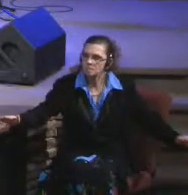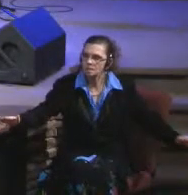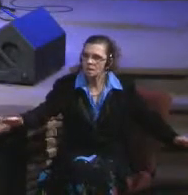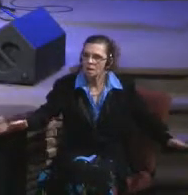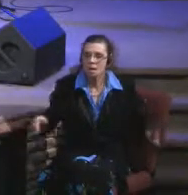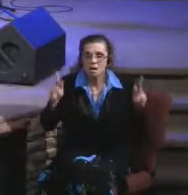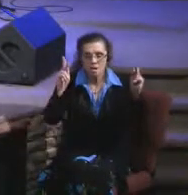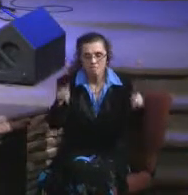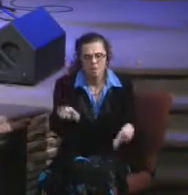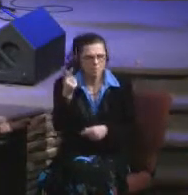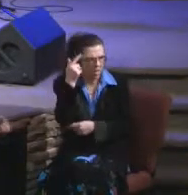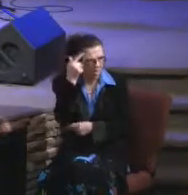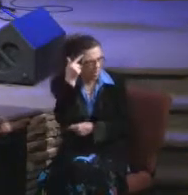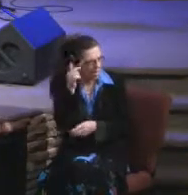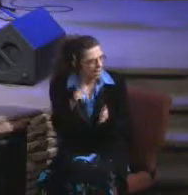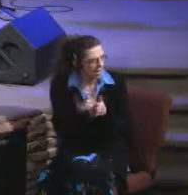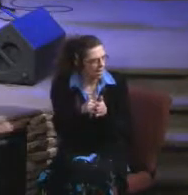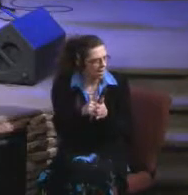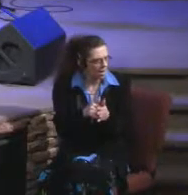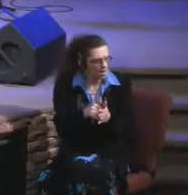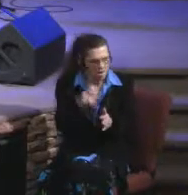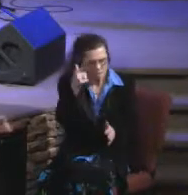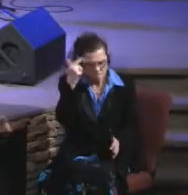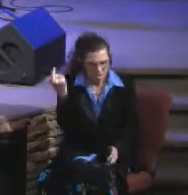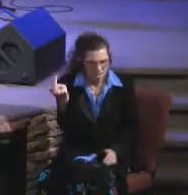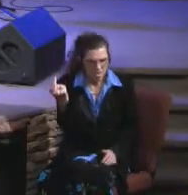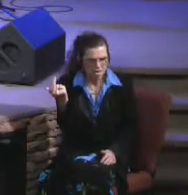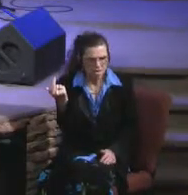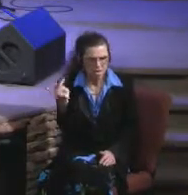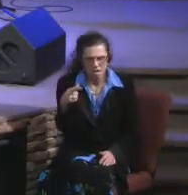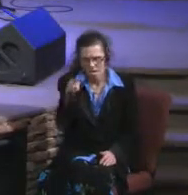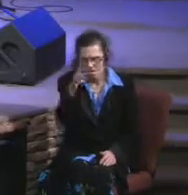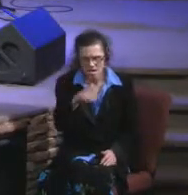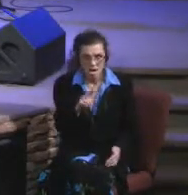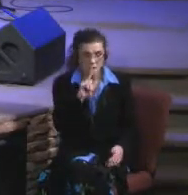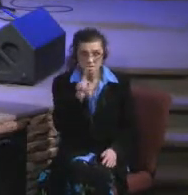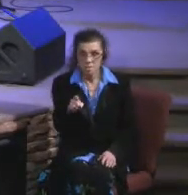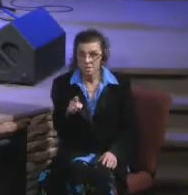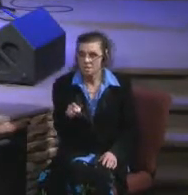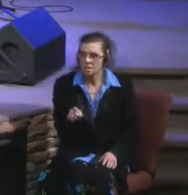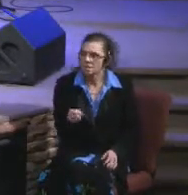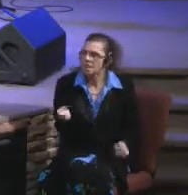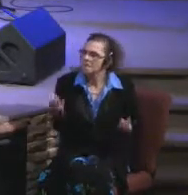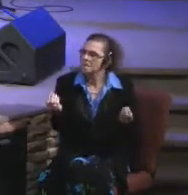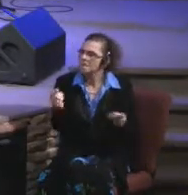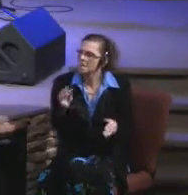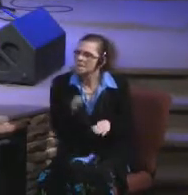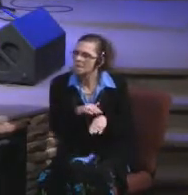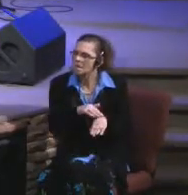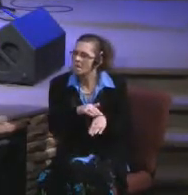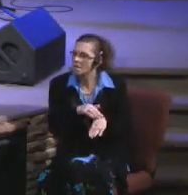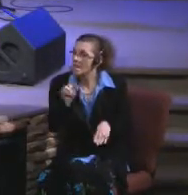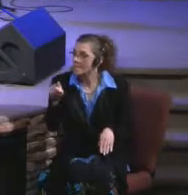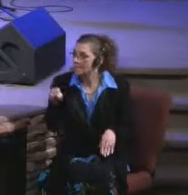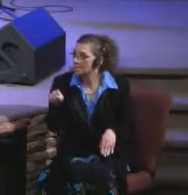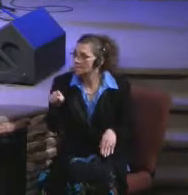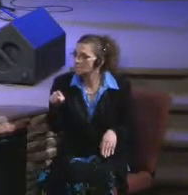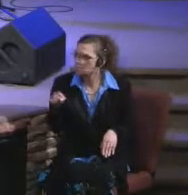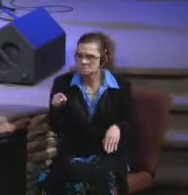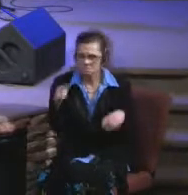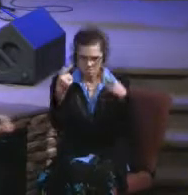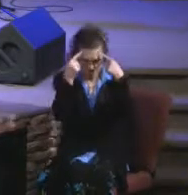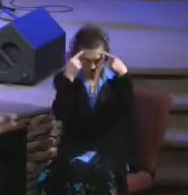Now, people often think that because, God commanded, how many knows this was a